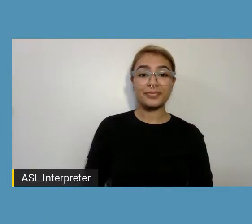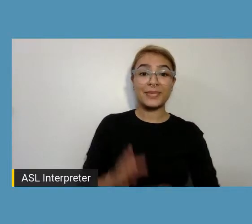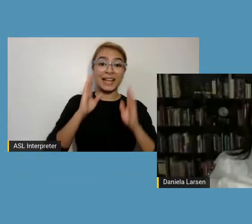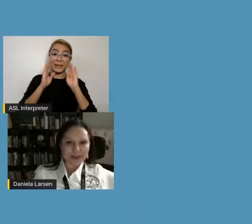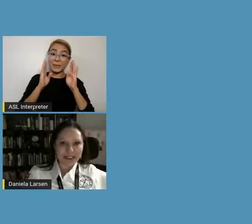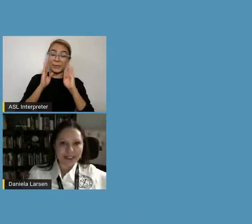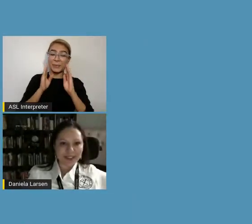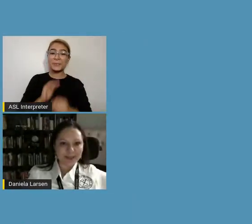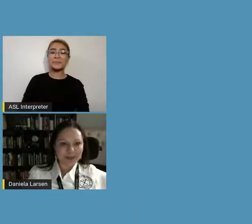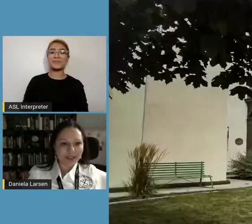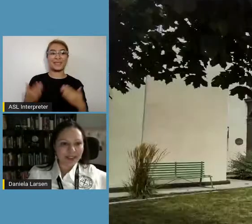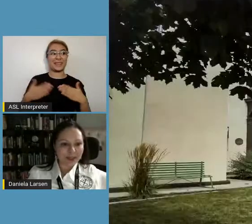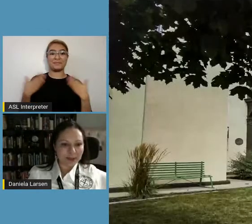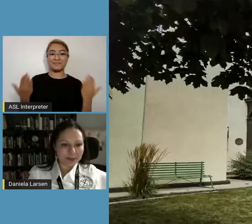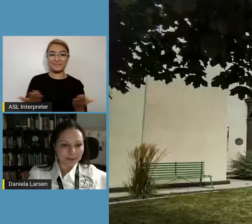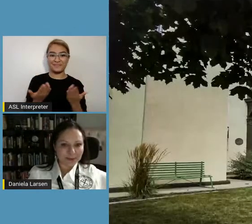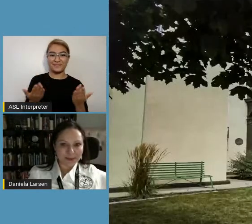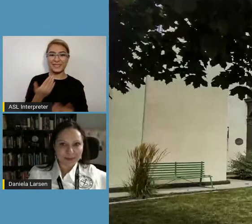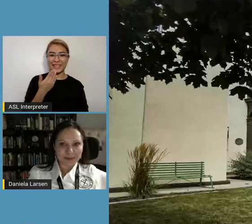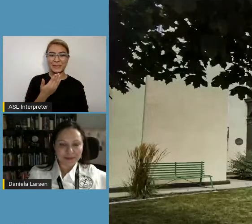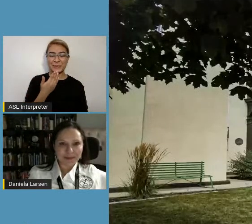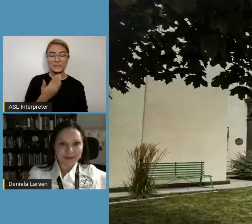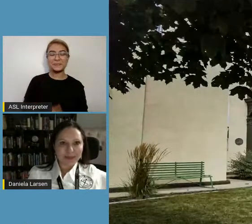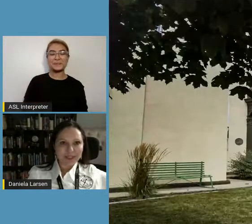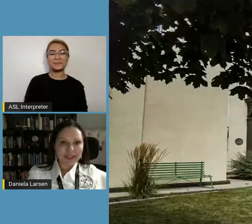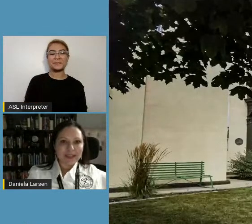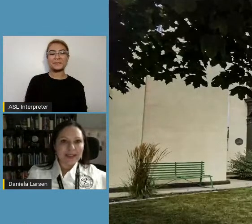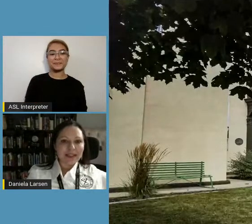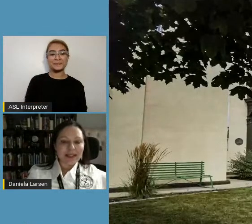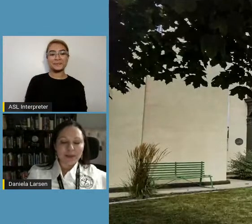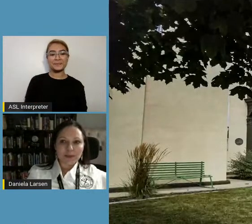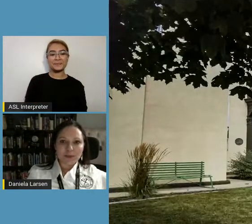Hi, I'm happy to be here. Thank you.